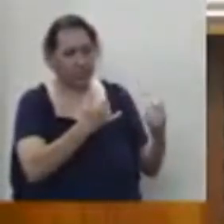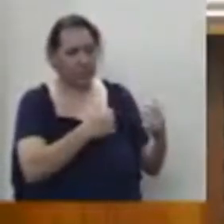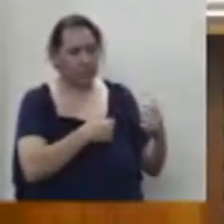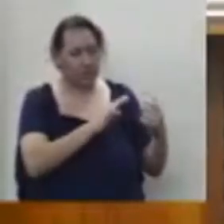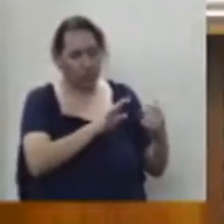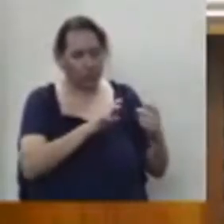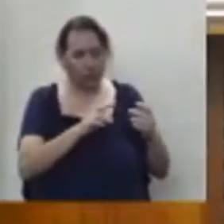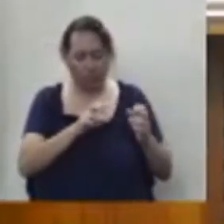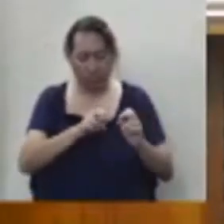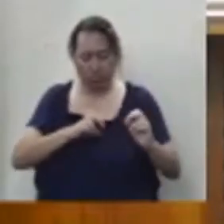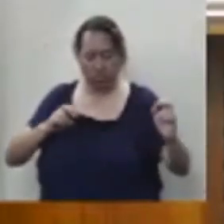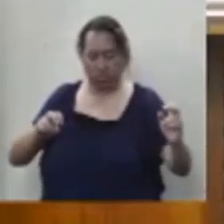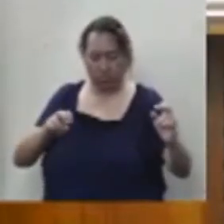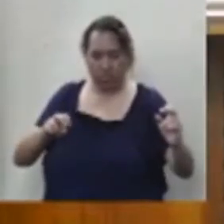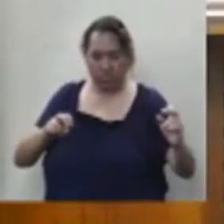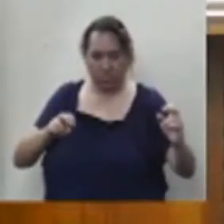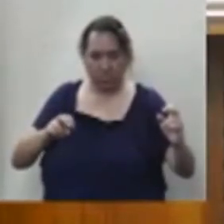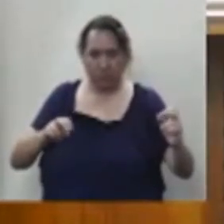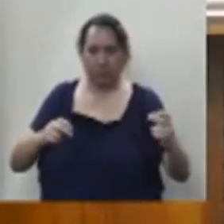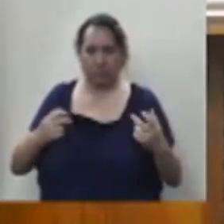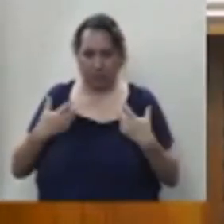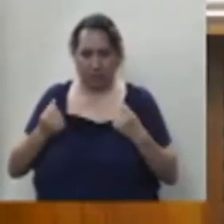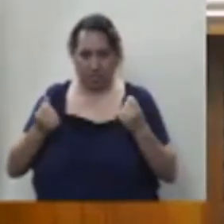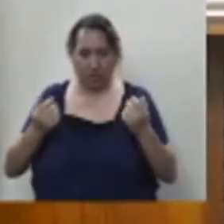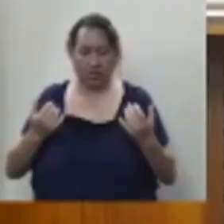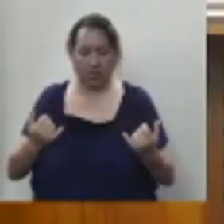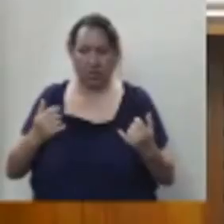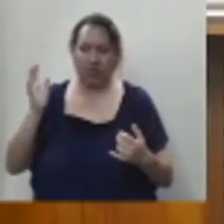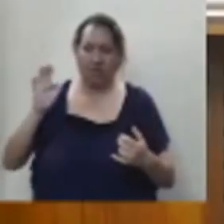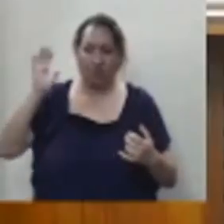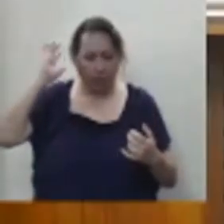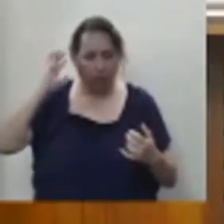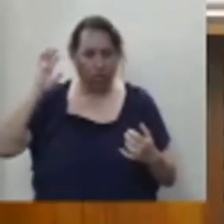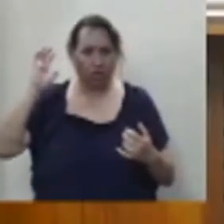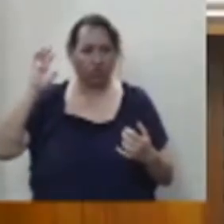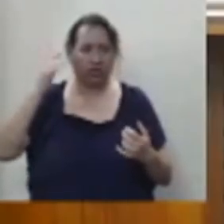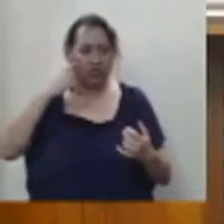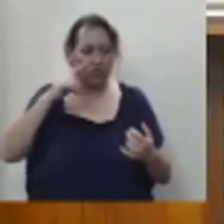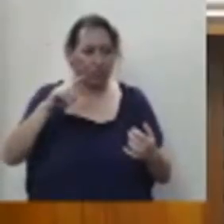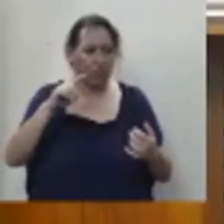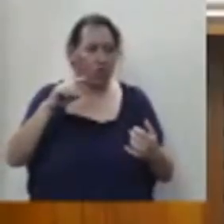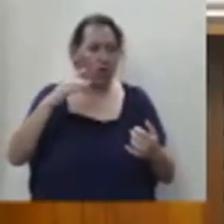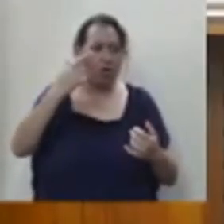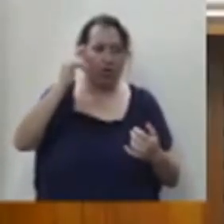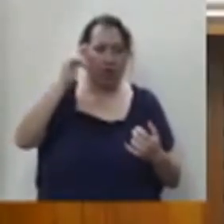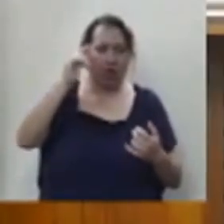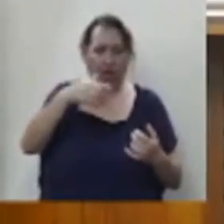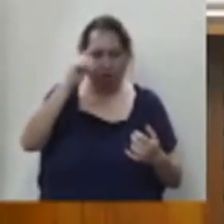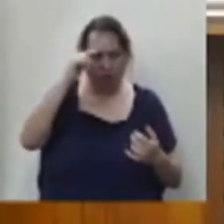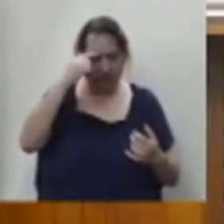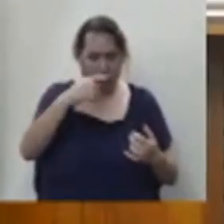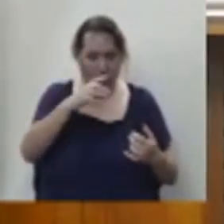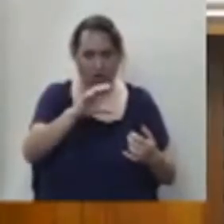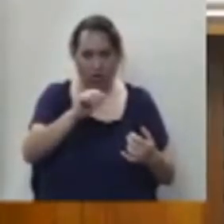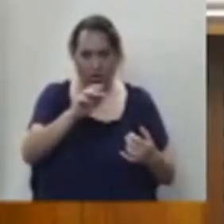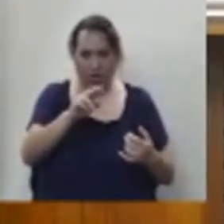former Governor Carl Gutierrez, who is your chief economic advisor on international affairs, will he be used to